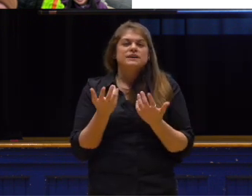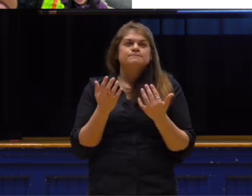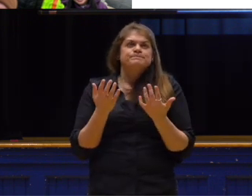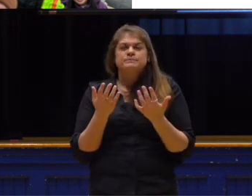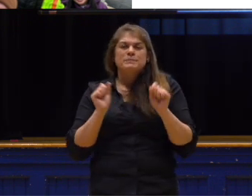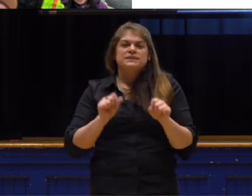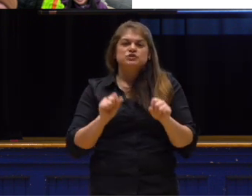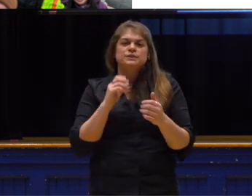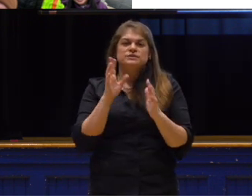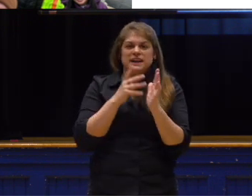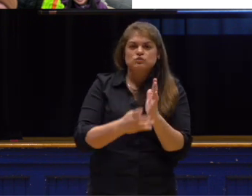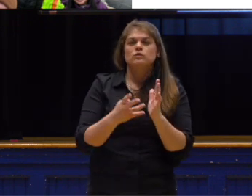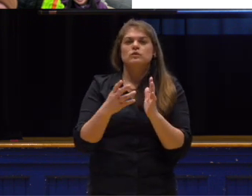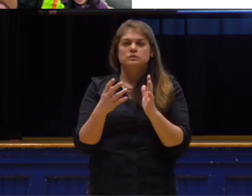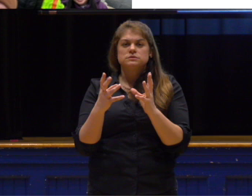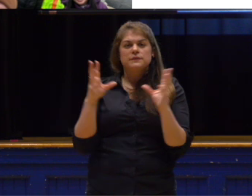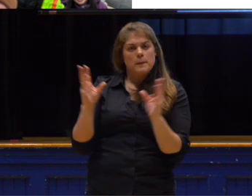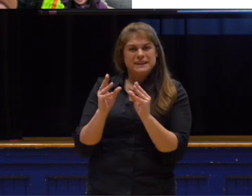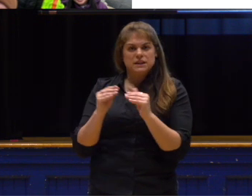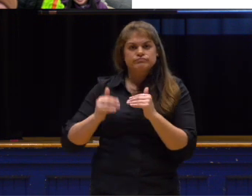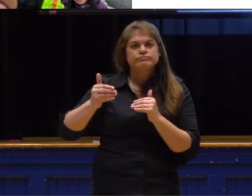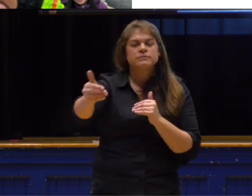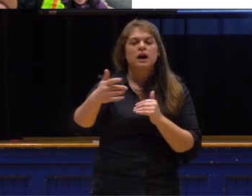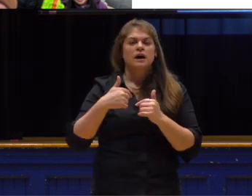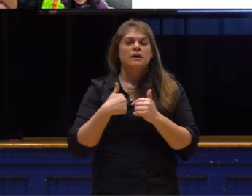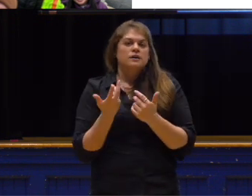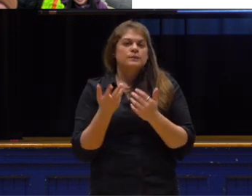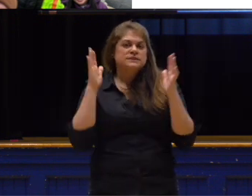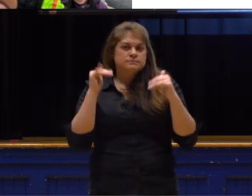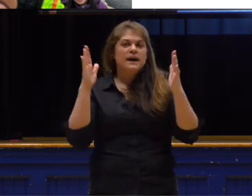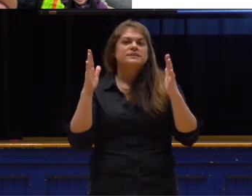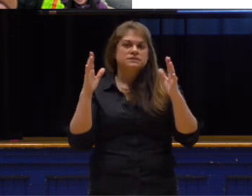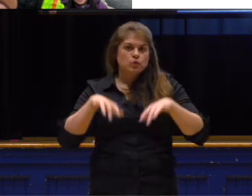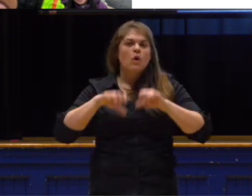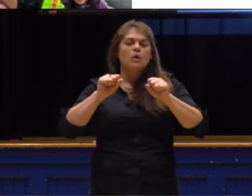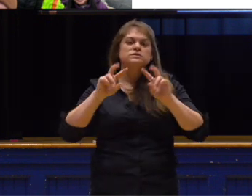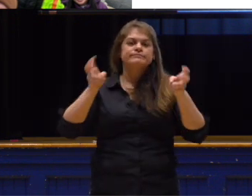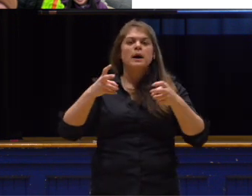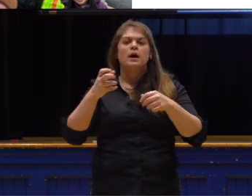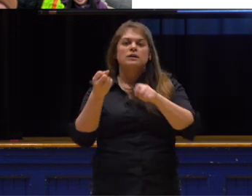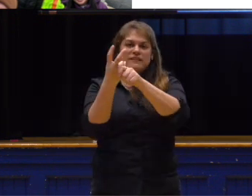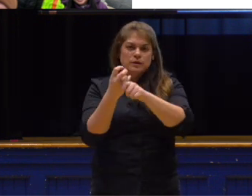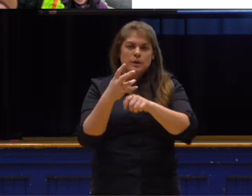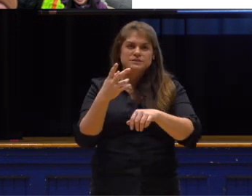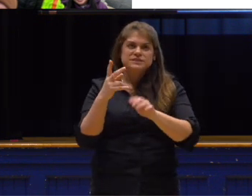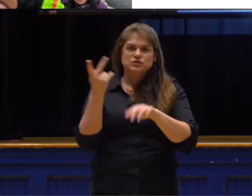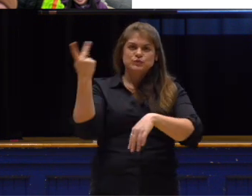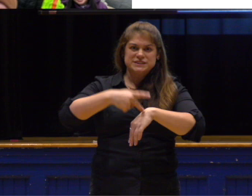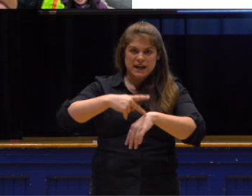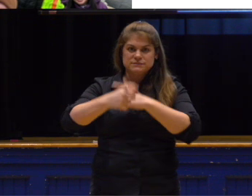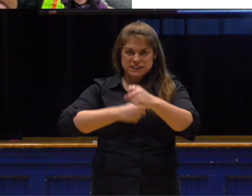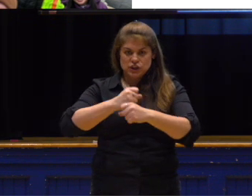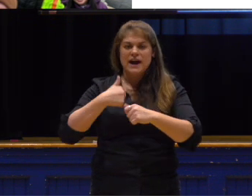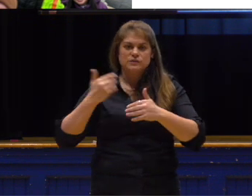public meetings, which Chris alluded to earlier, which we are expecting to host biannually or as needed as the project progresses, both